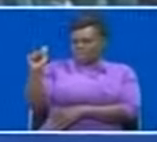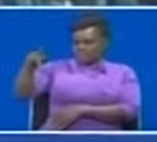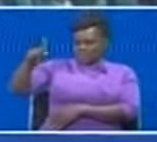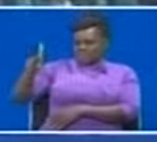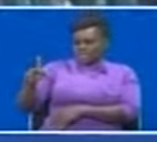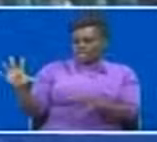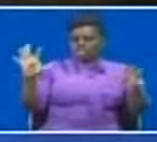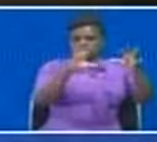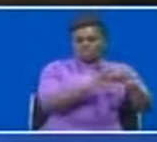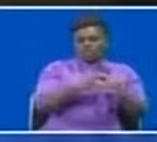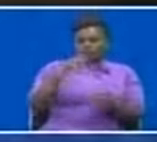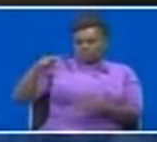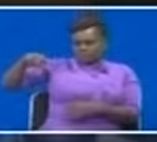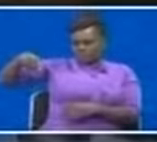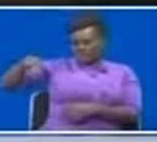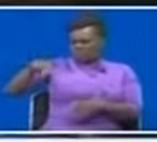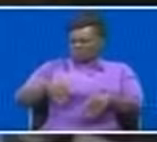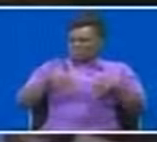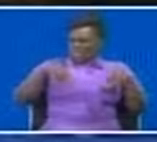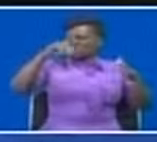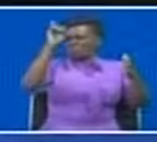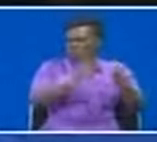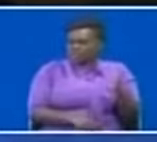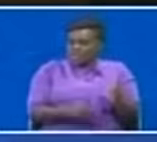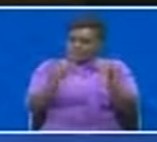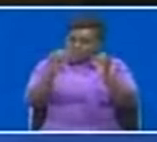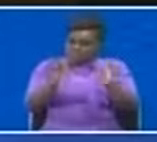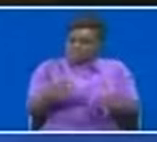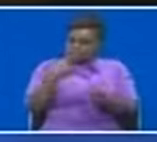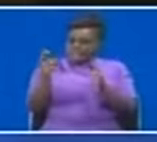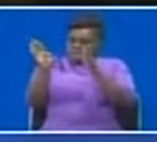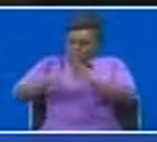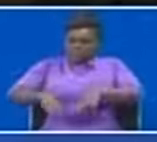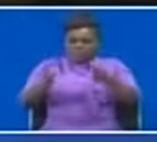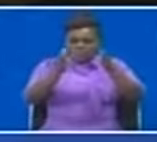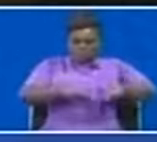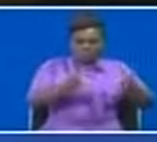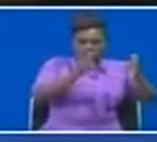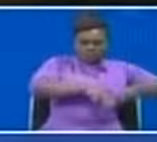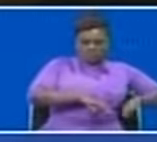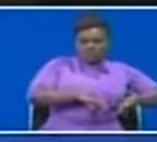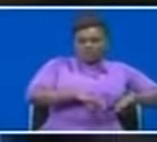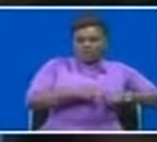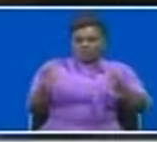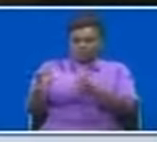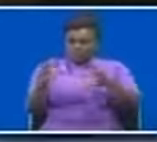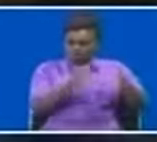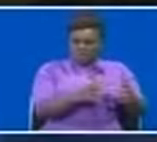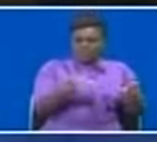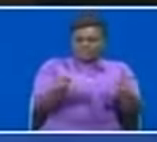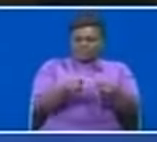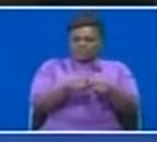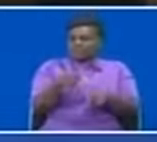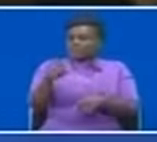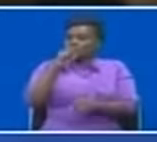for PNU. Tunangoja nini? Kama walisema wamevunja vyama, na wamesema